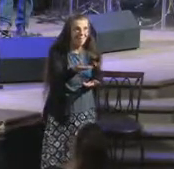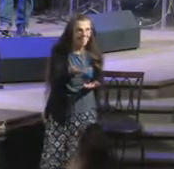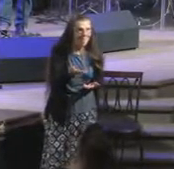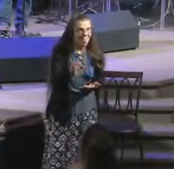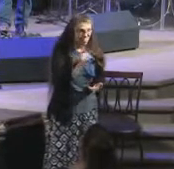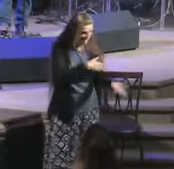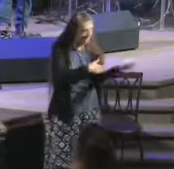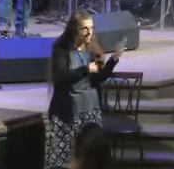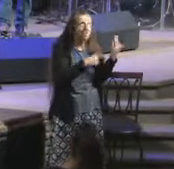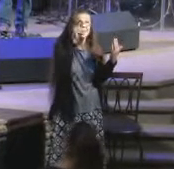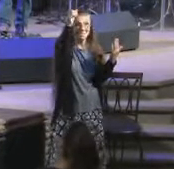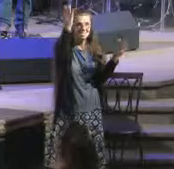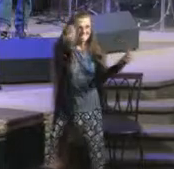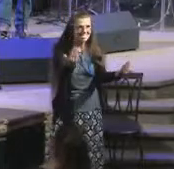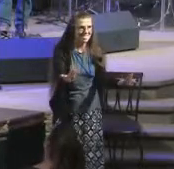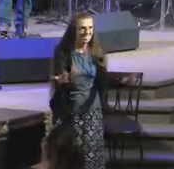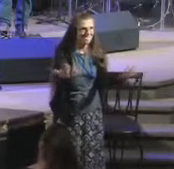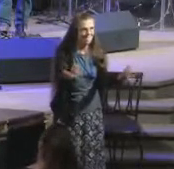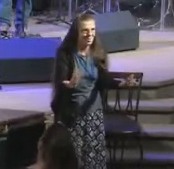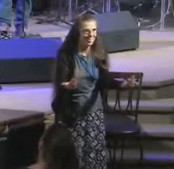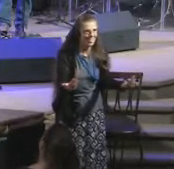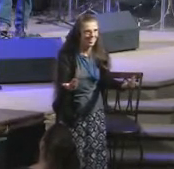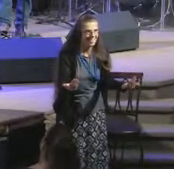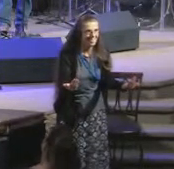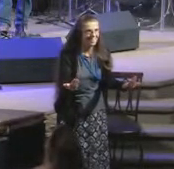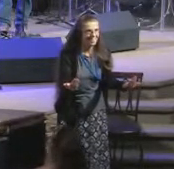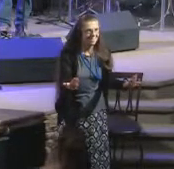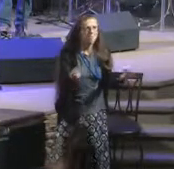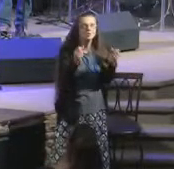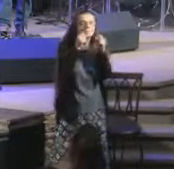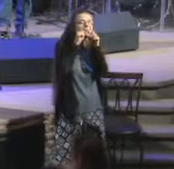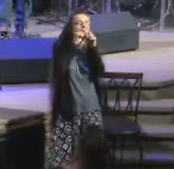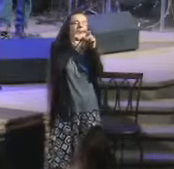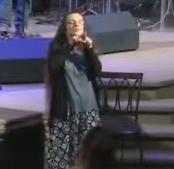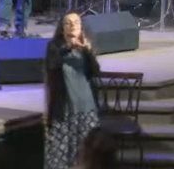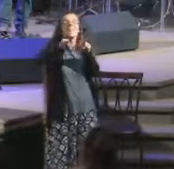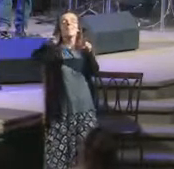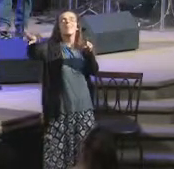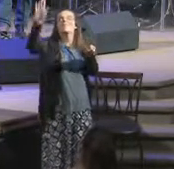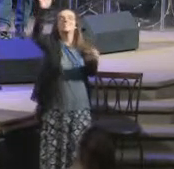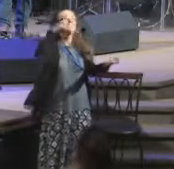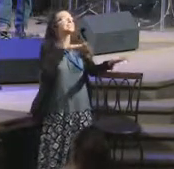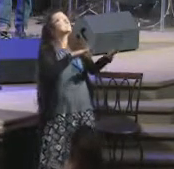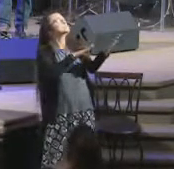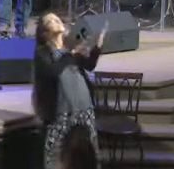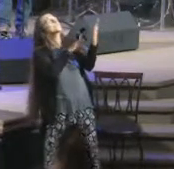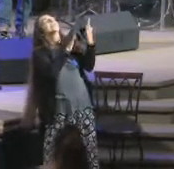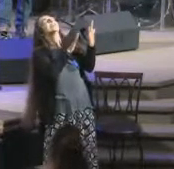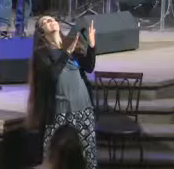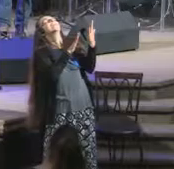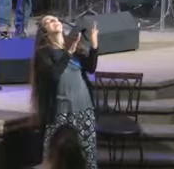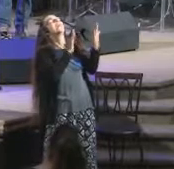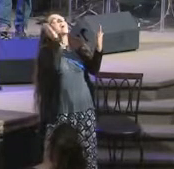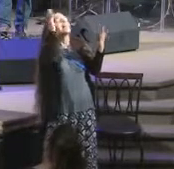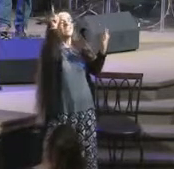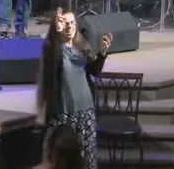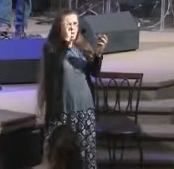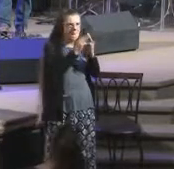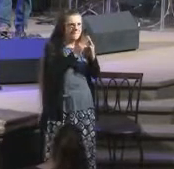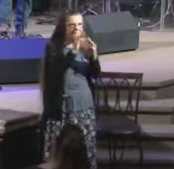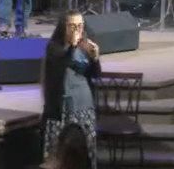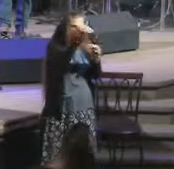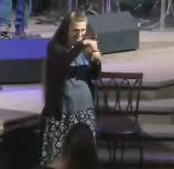This morning, He is here. Just get lost in His presence. Let Him do a ministry in